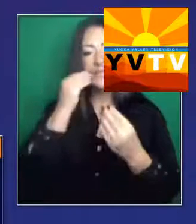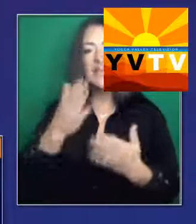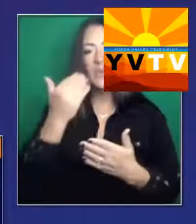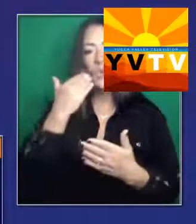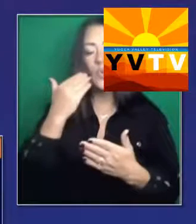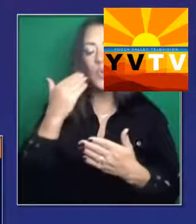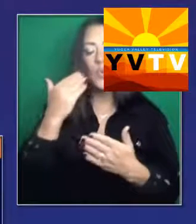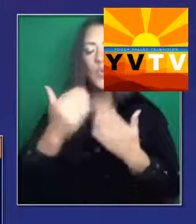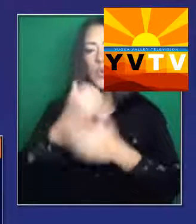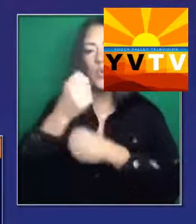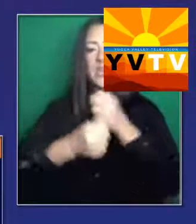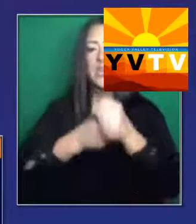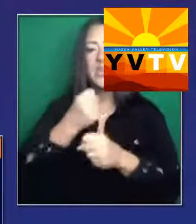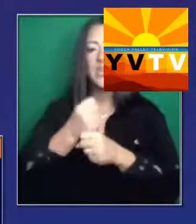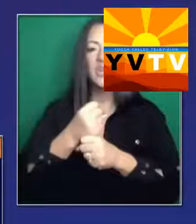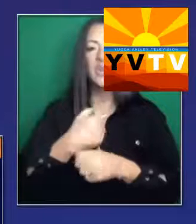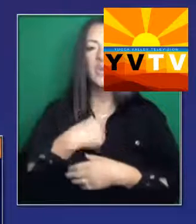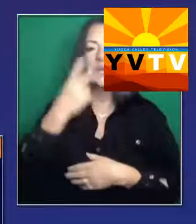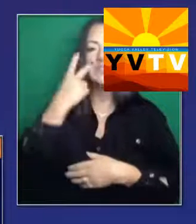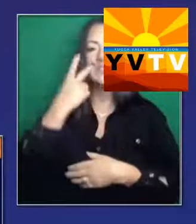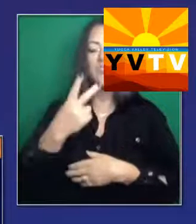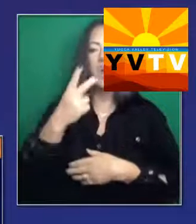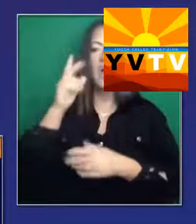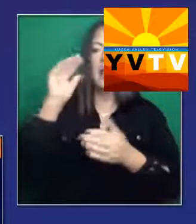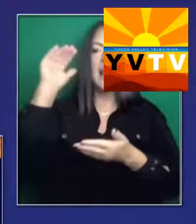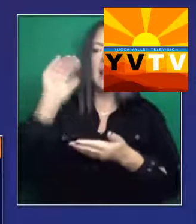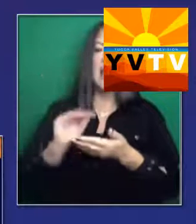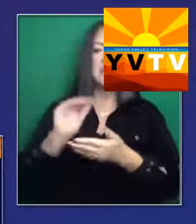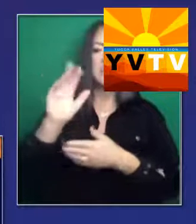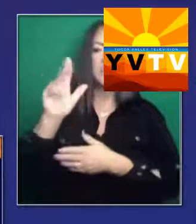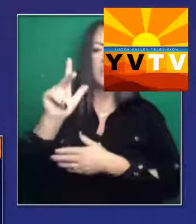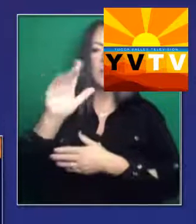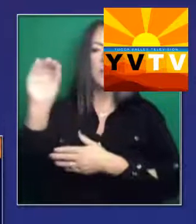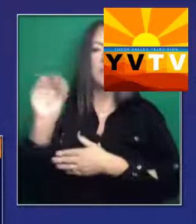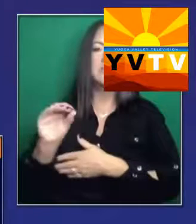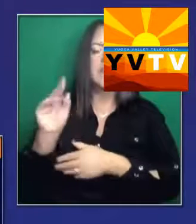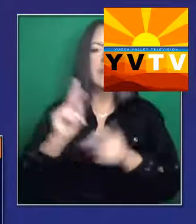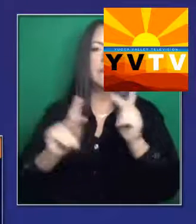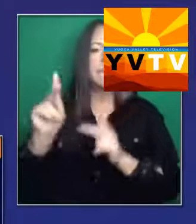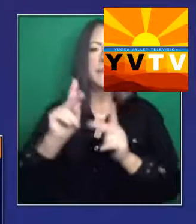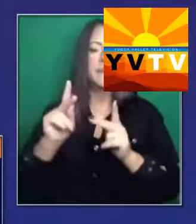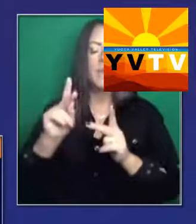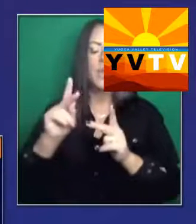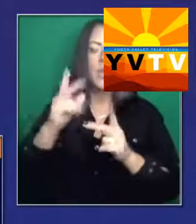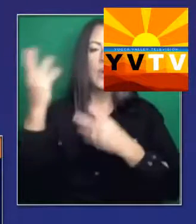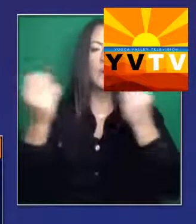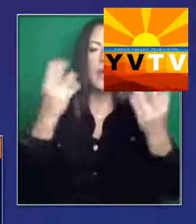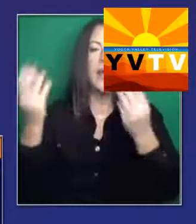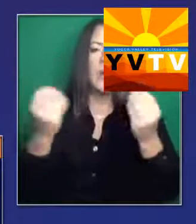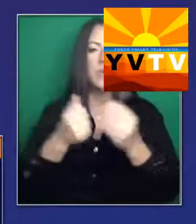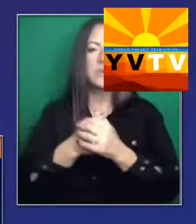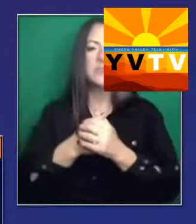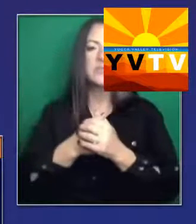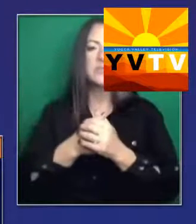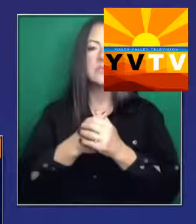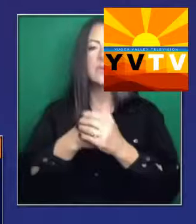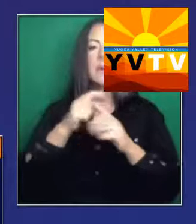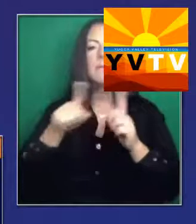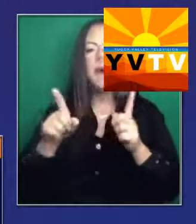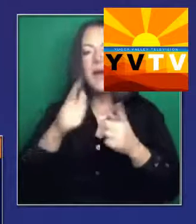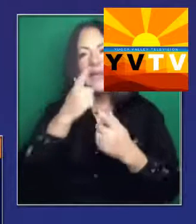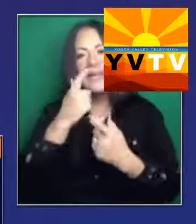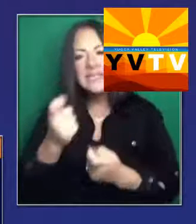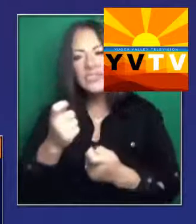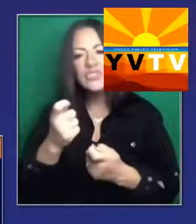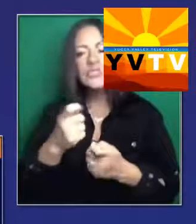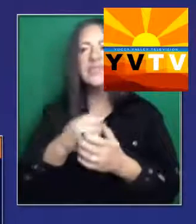down 23% on New Year's compared to baseline traffic a year prior. Now that would make some sense, but what's interesting, those are volumes